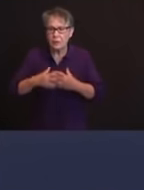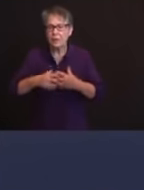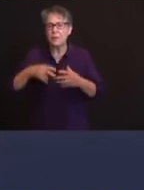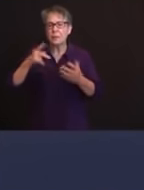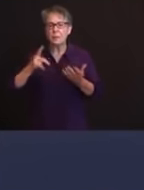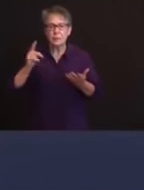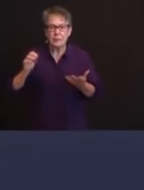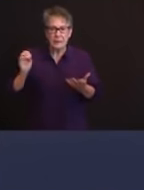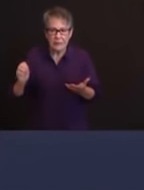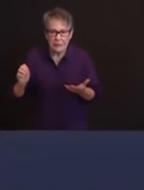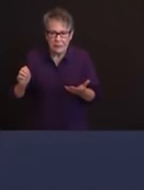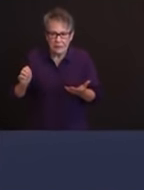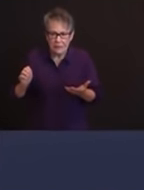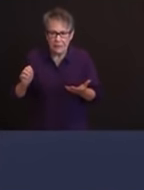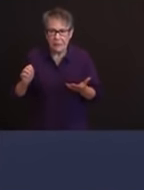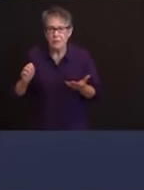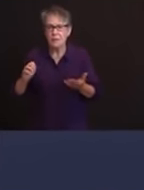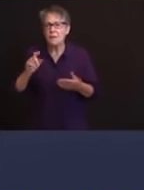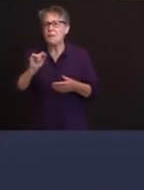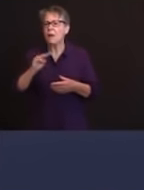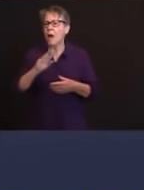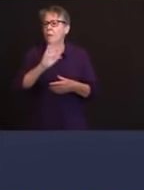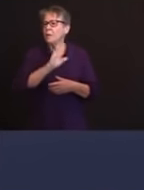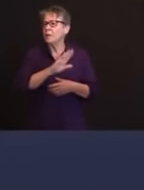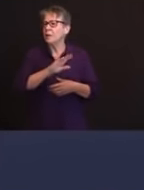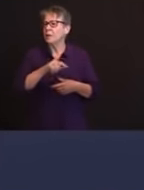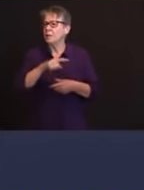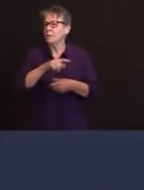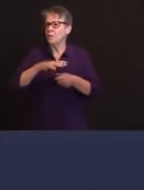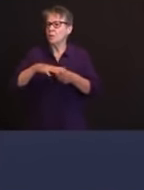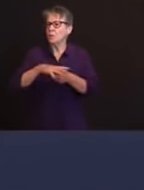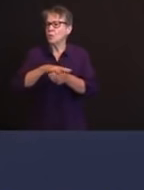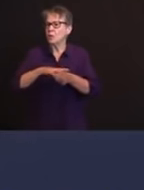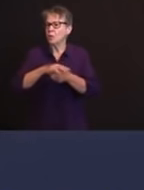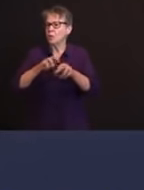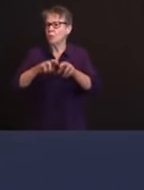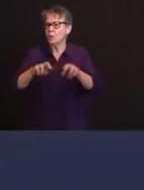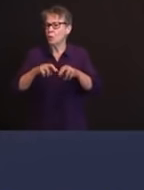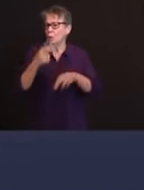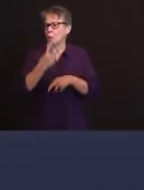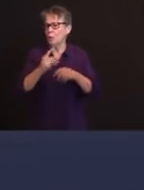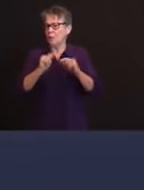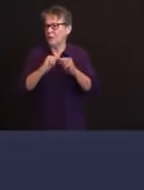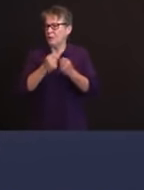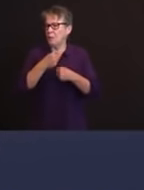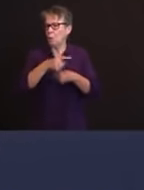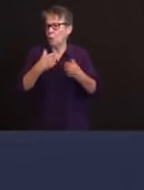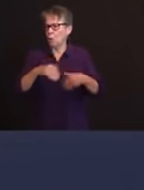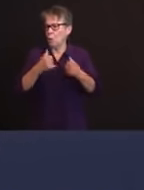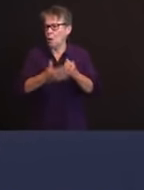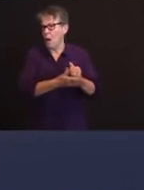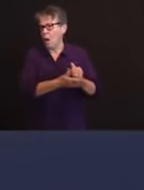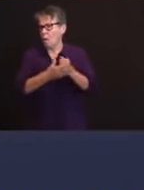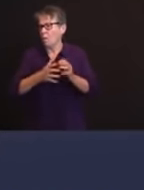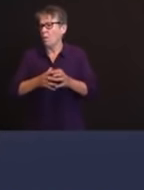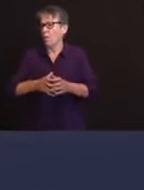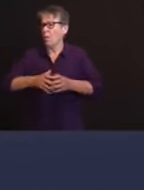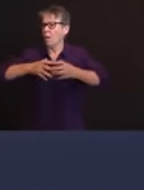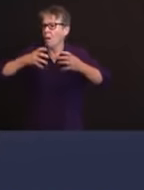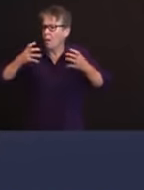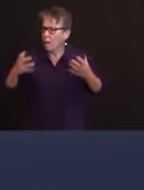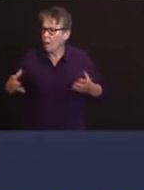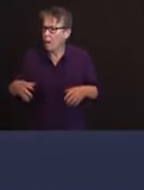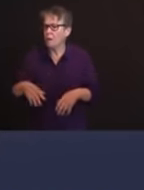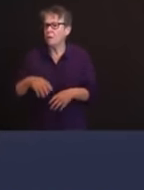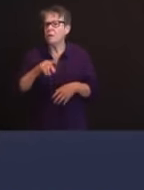Von Essen and his Region 2 team were at the heart of that partnership. And it's also noteworthy to note that Tom was the commissioner